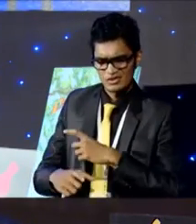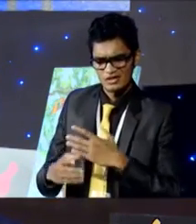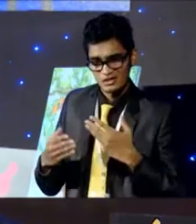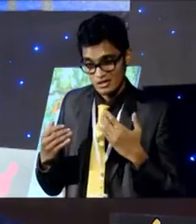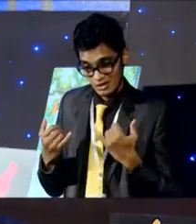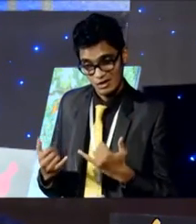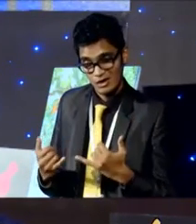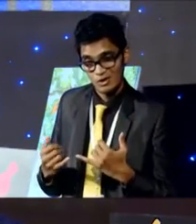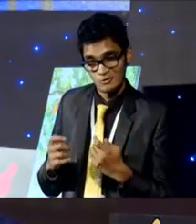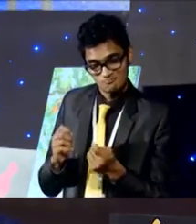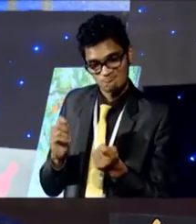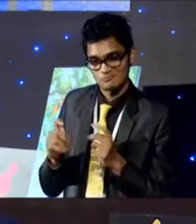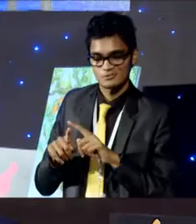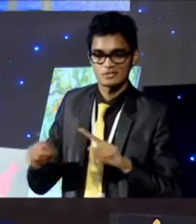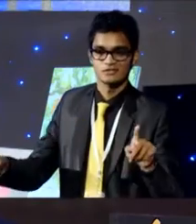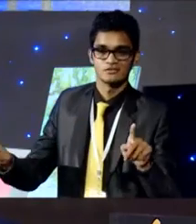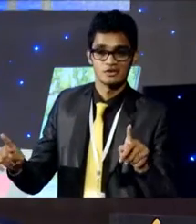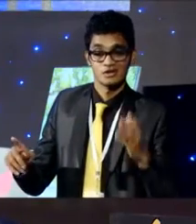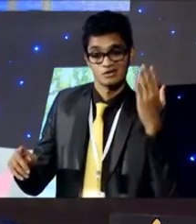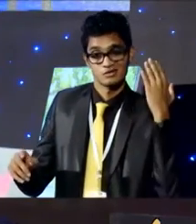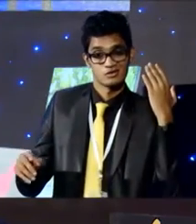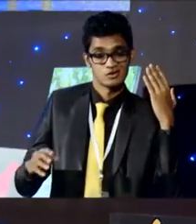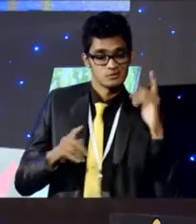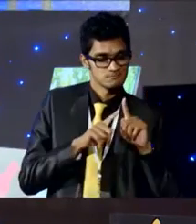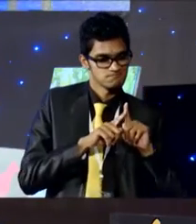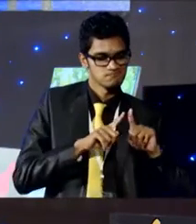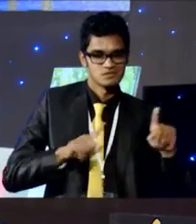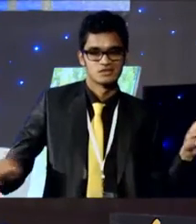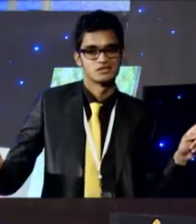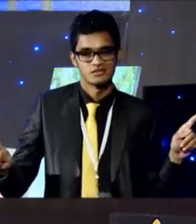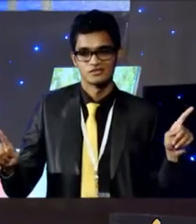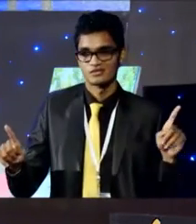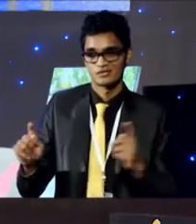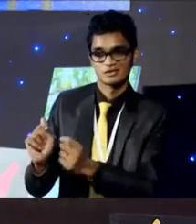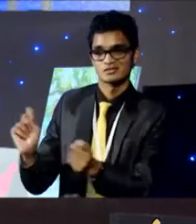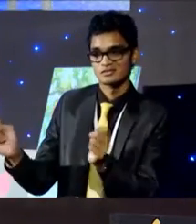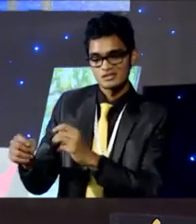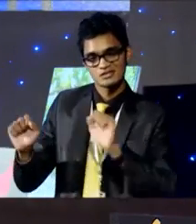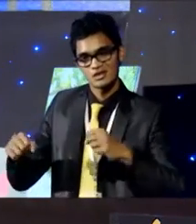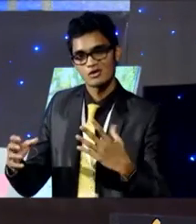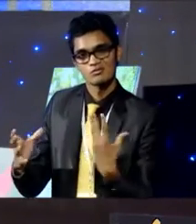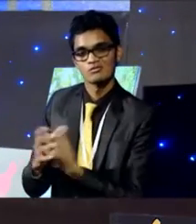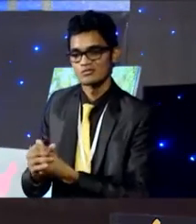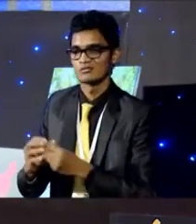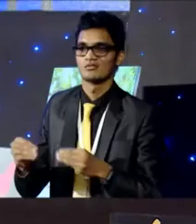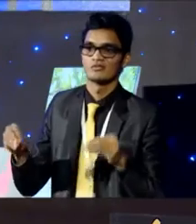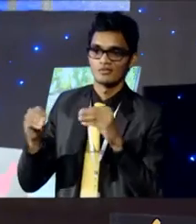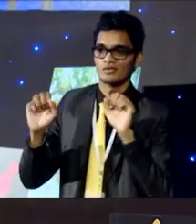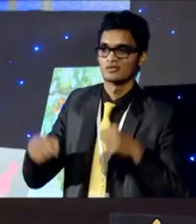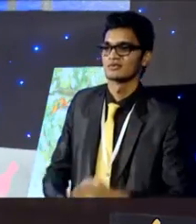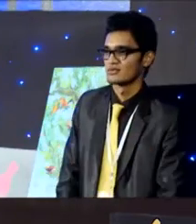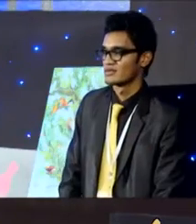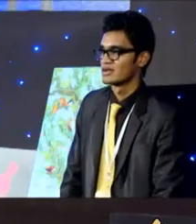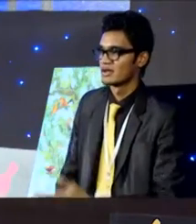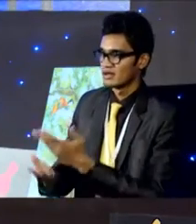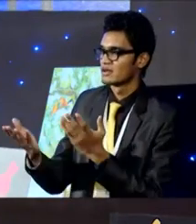than what they were before in terms of looking at these different labeled people. Absolutely, sir. It's a journey, of course. It just has initiated. But Swati is